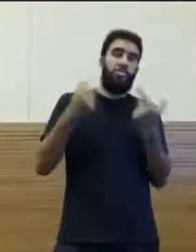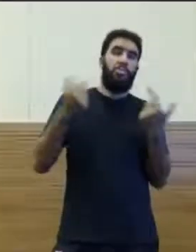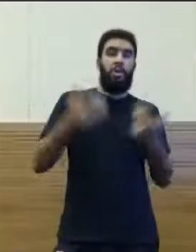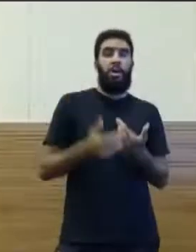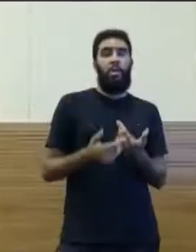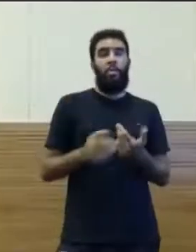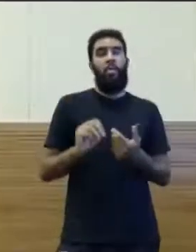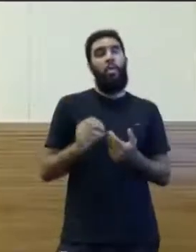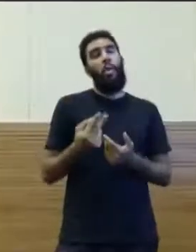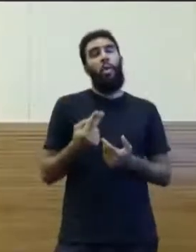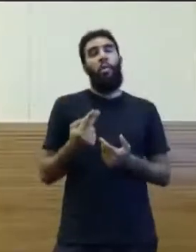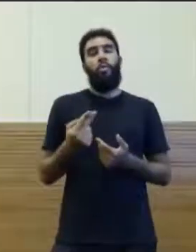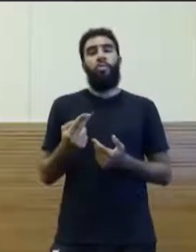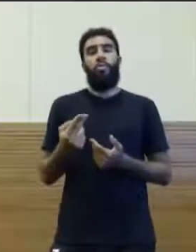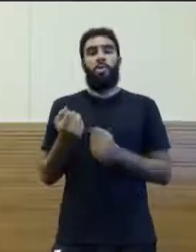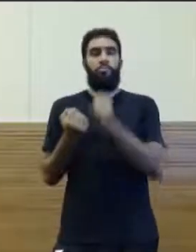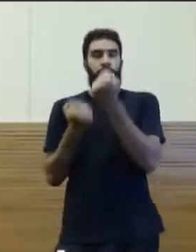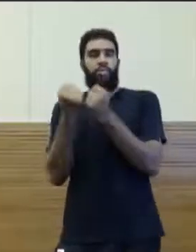on natural foods